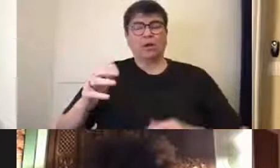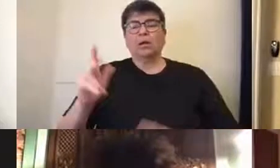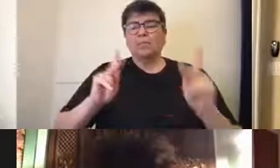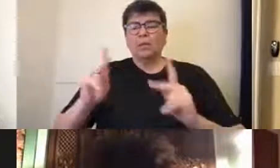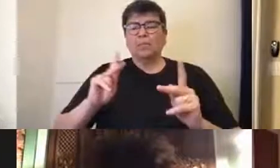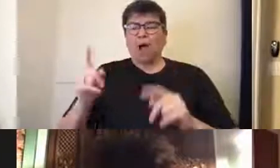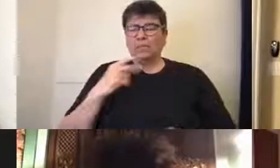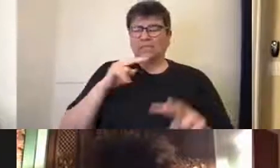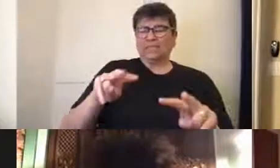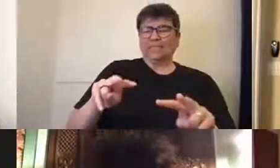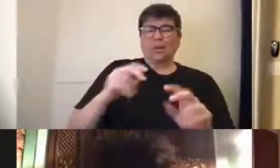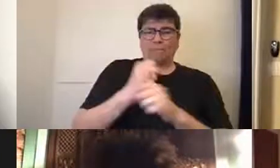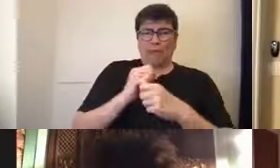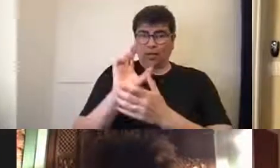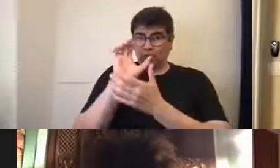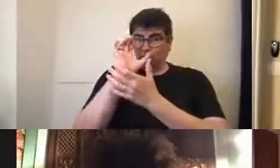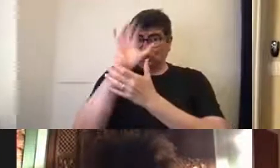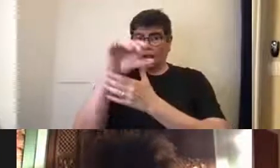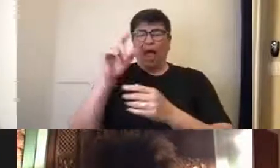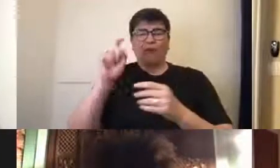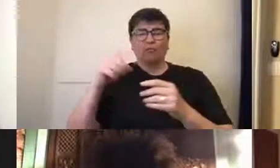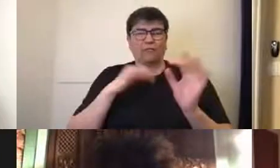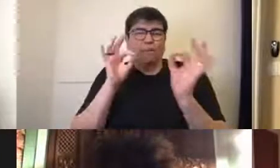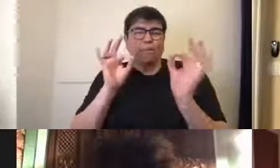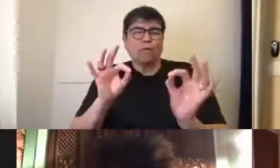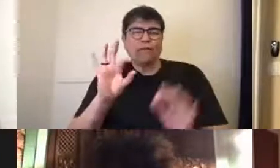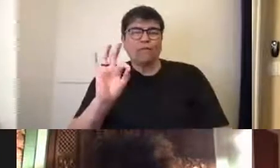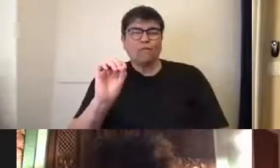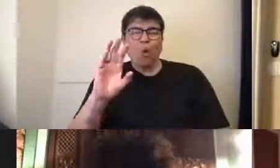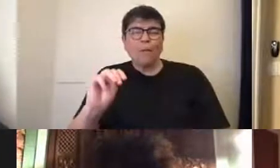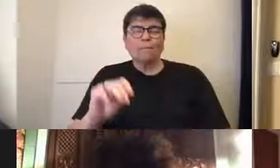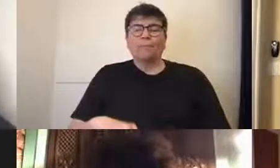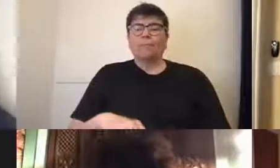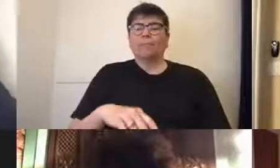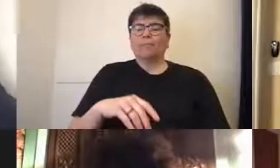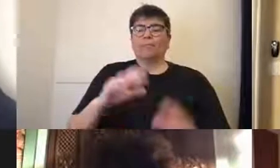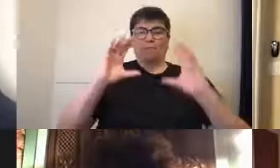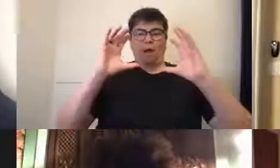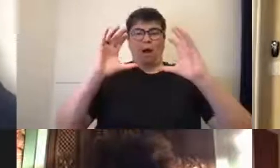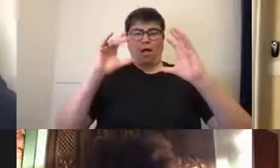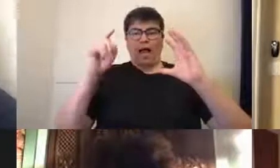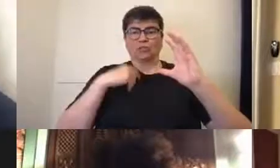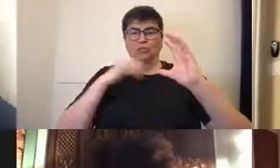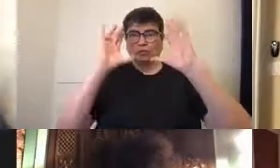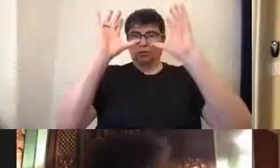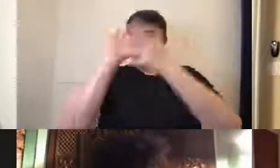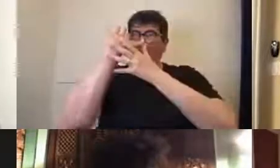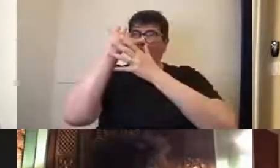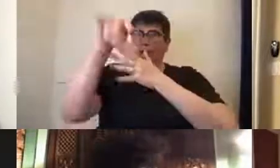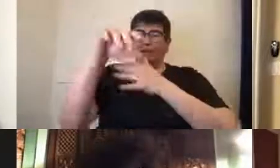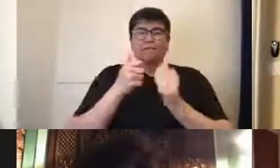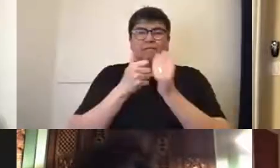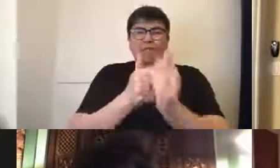used to always be like, you know, to make a shot, you have to have like perfect form, you know, ball has to go over here, you have to follow